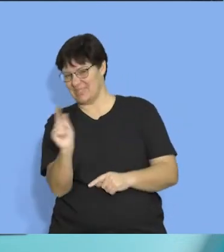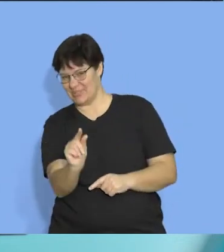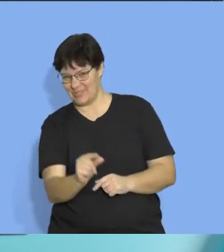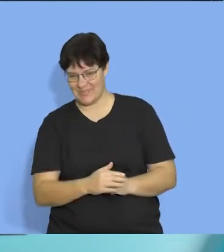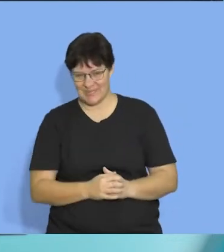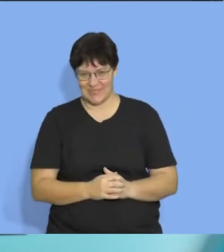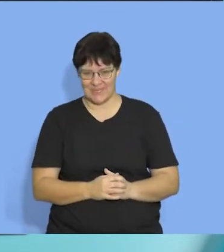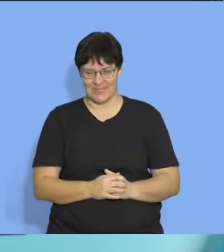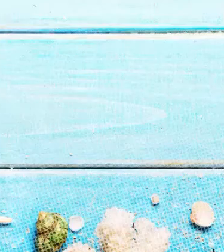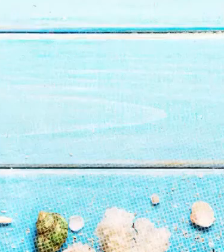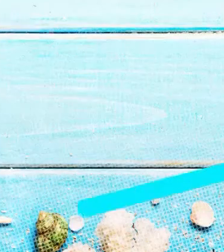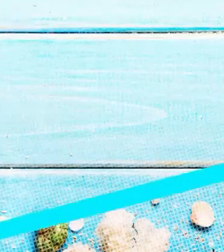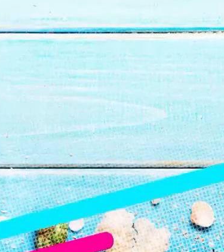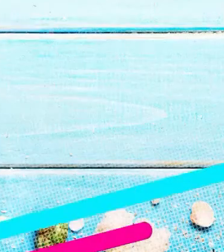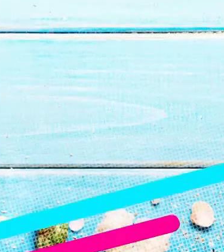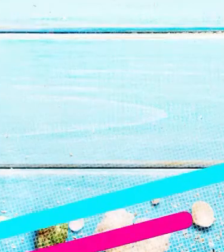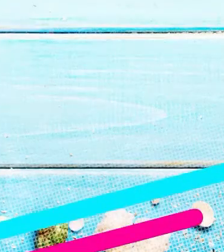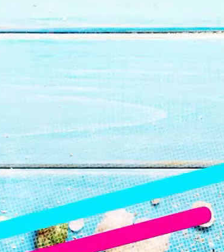of minutes.